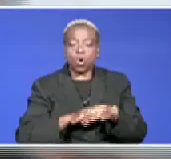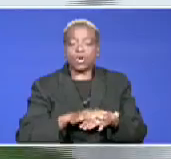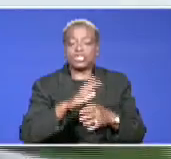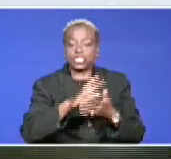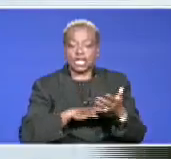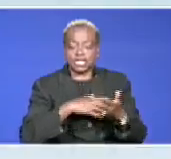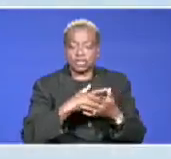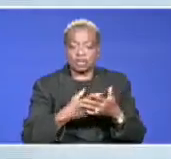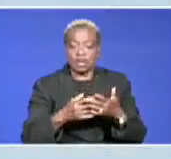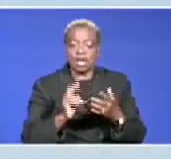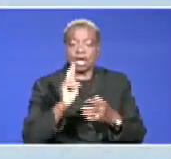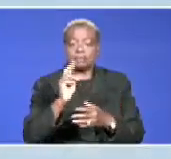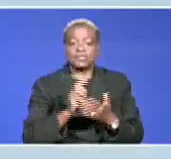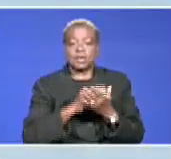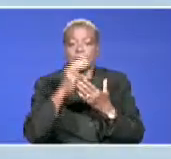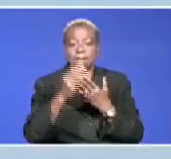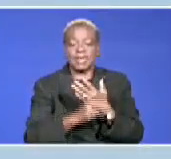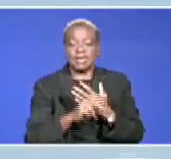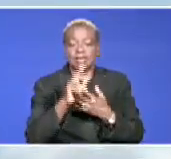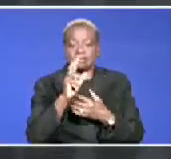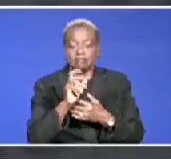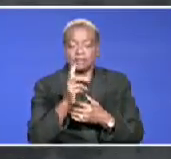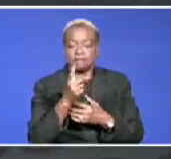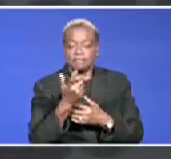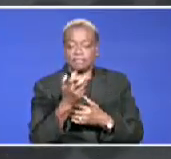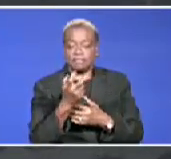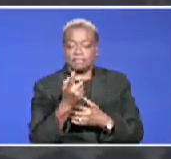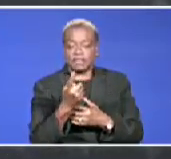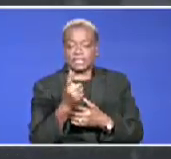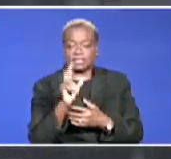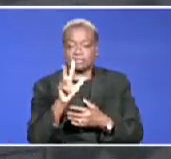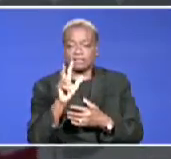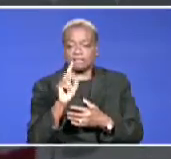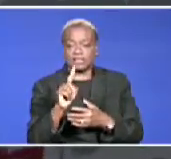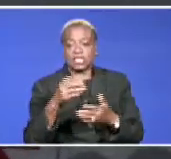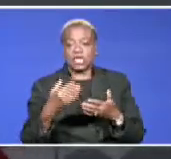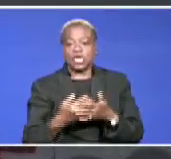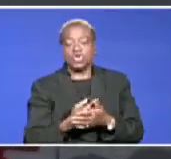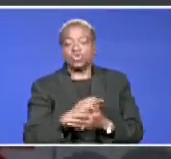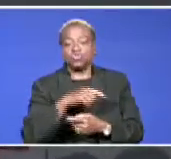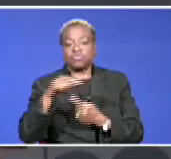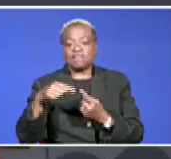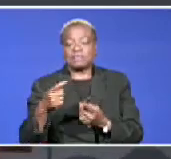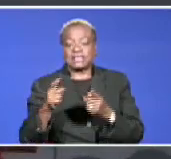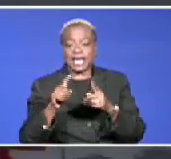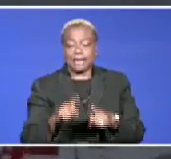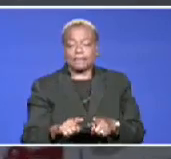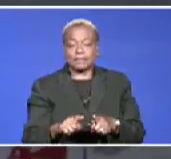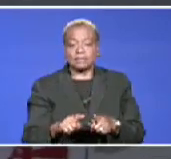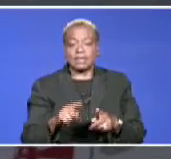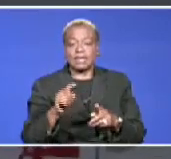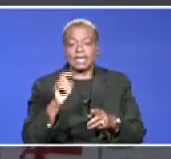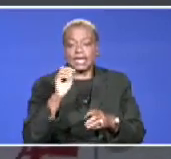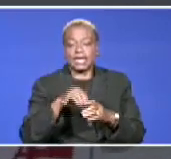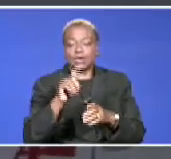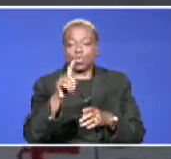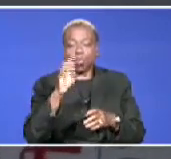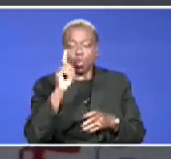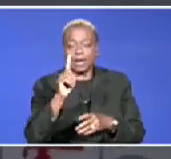31st. In accordance with the airline's fare rules policy, new travel will have to take place within a year of the original ticket issue date.